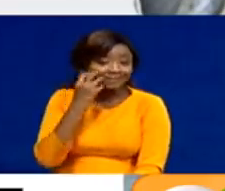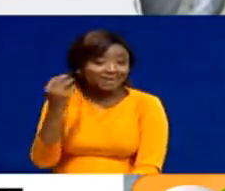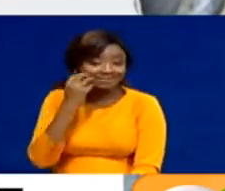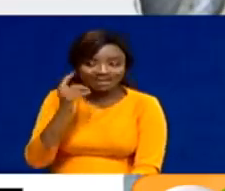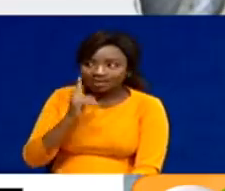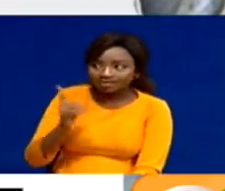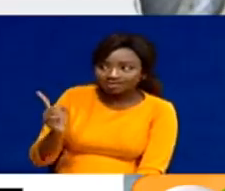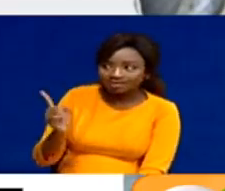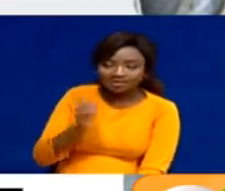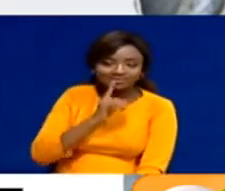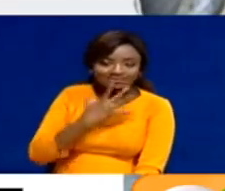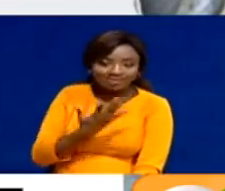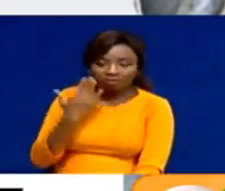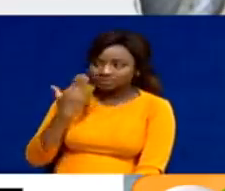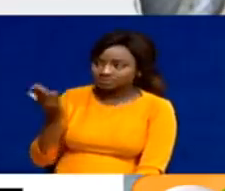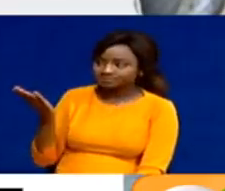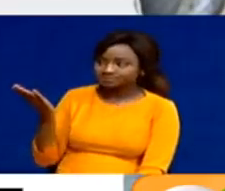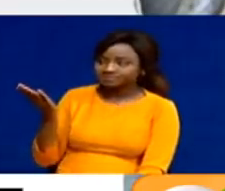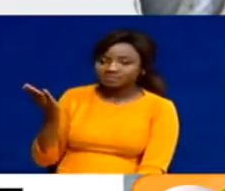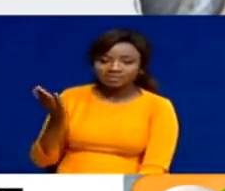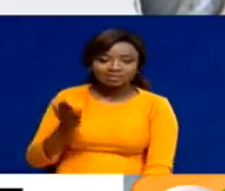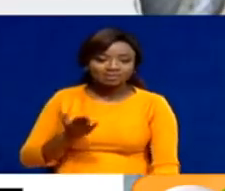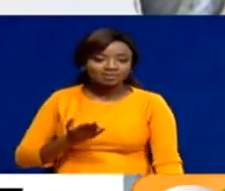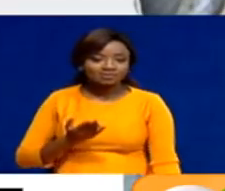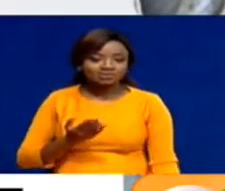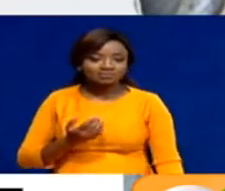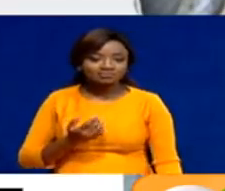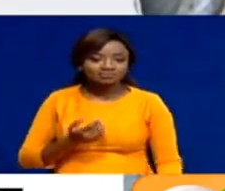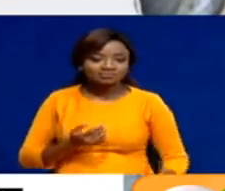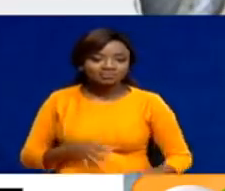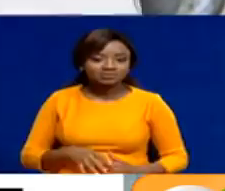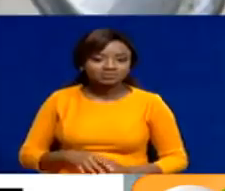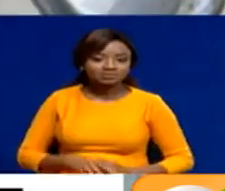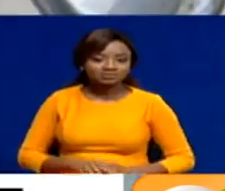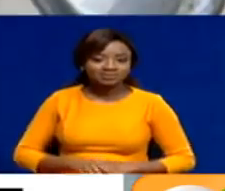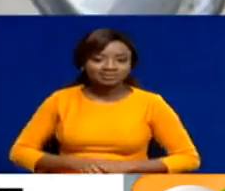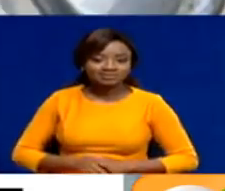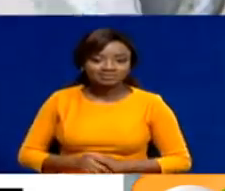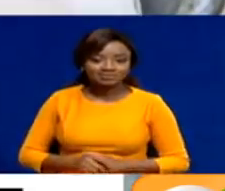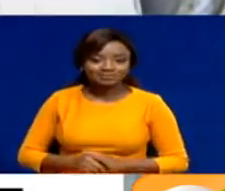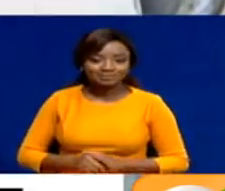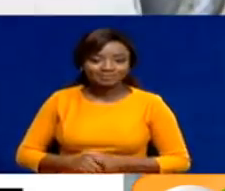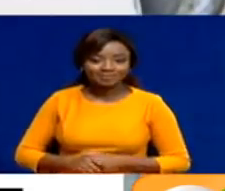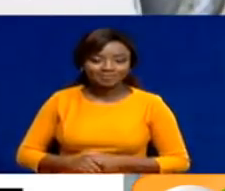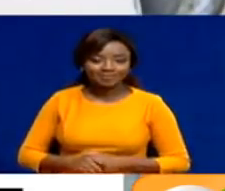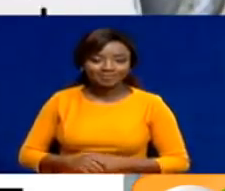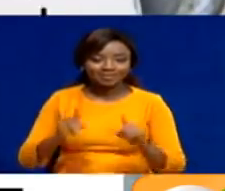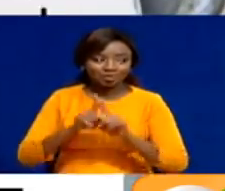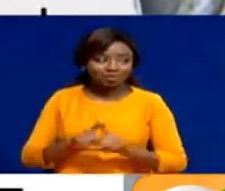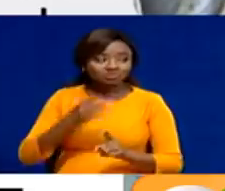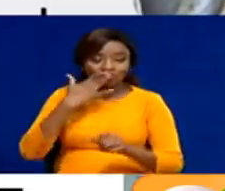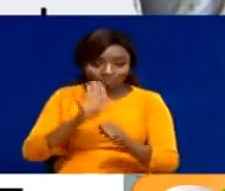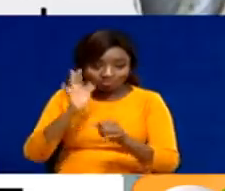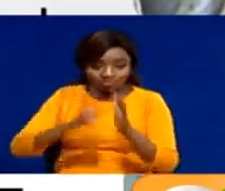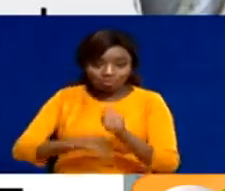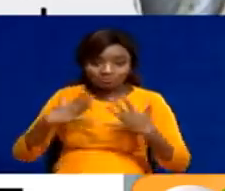Interior and National Coordination, Dr. Fred Matiang'i, also expressed his disgust at the incident, vowing to ensure that those